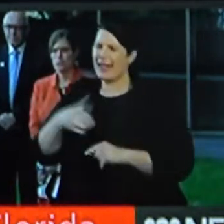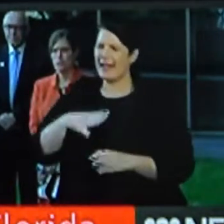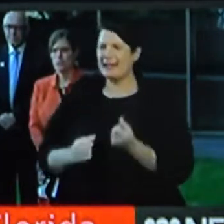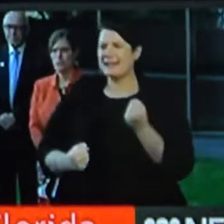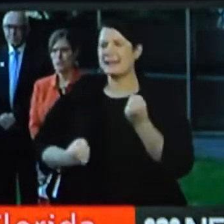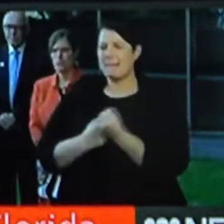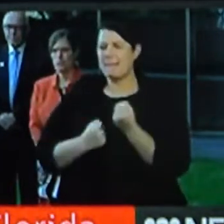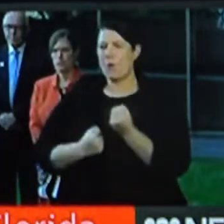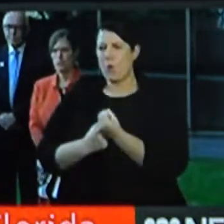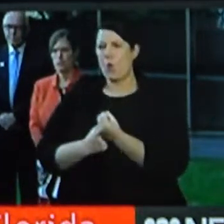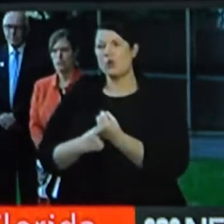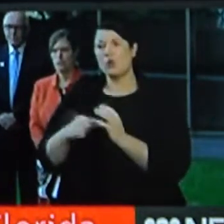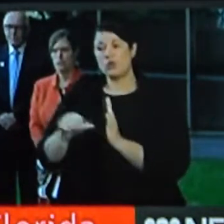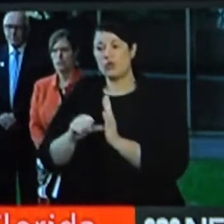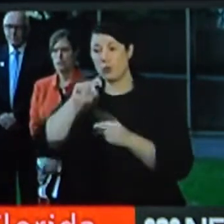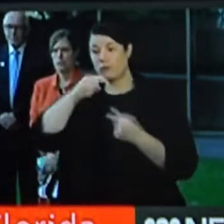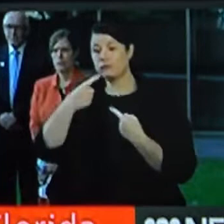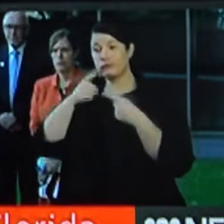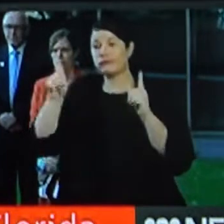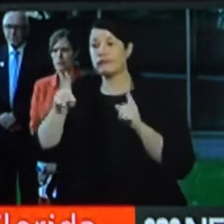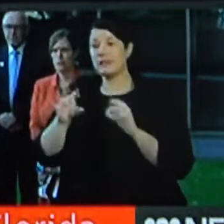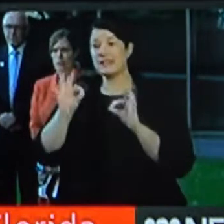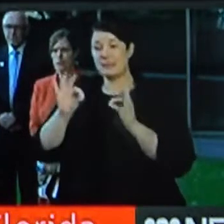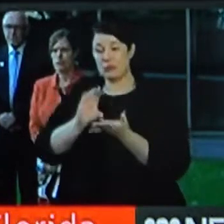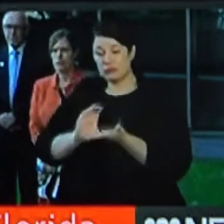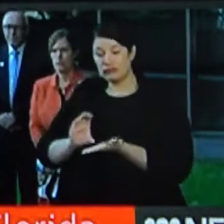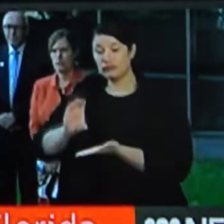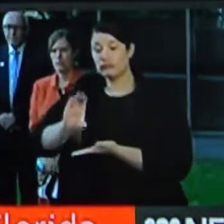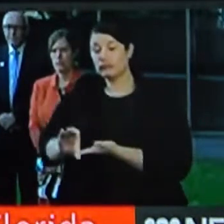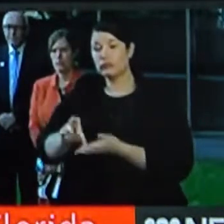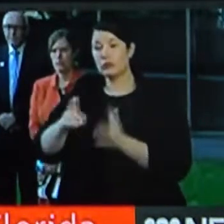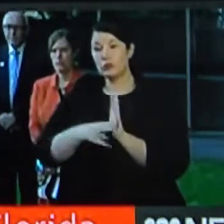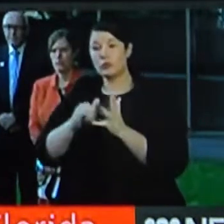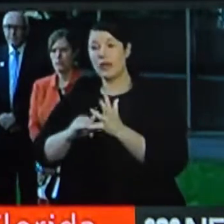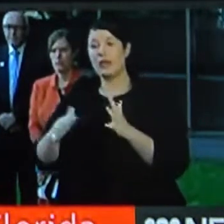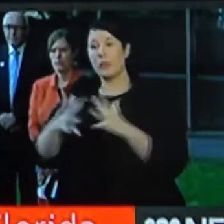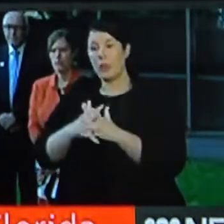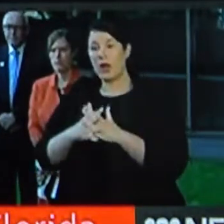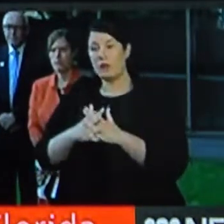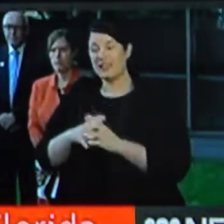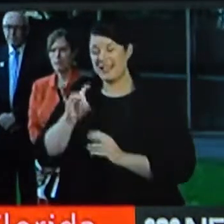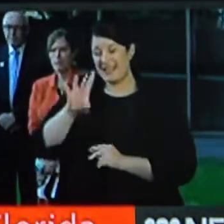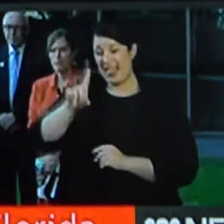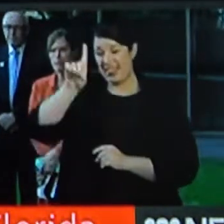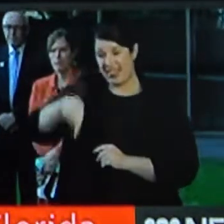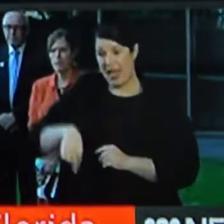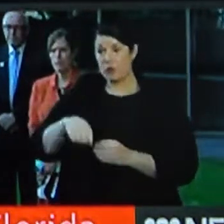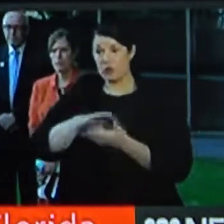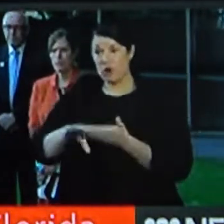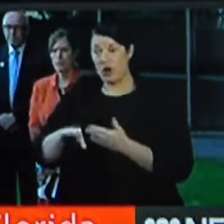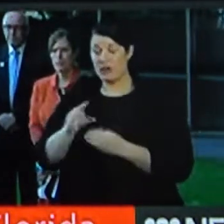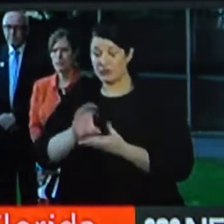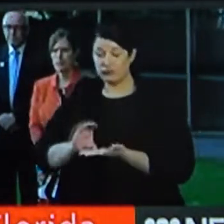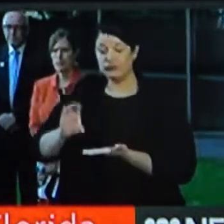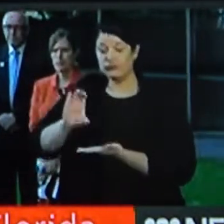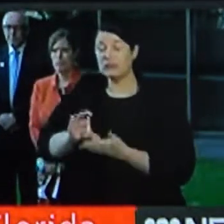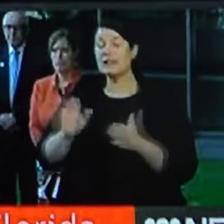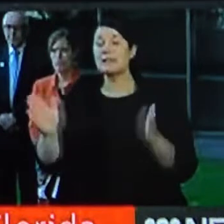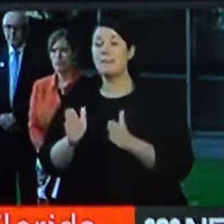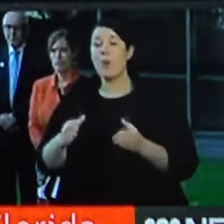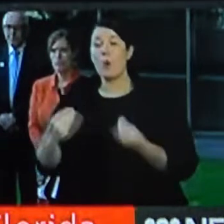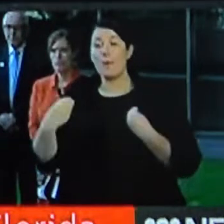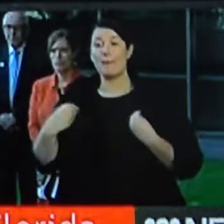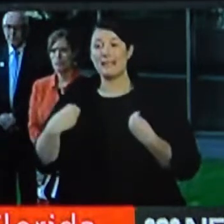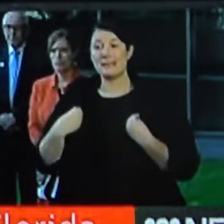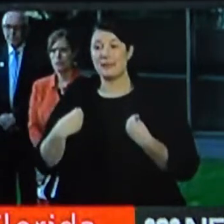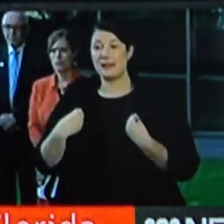the Treasurer will outline today a special package we have in New South Wales of providing a $10,000 grant to those smaller businesses that don't have